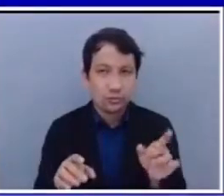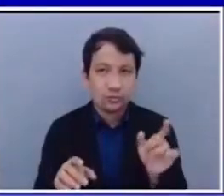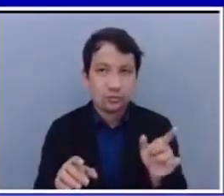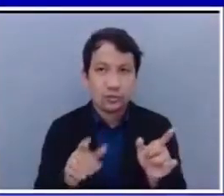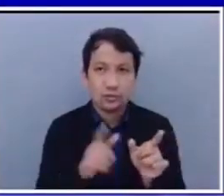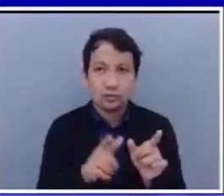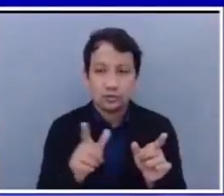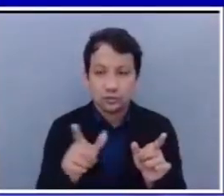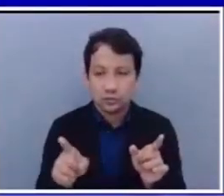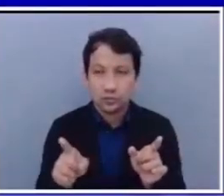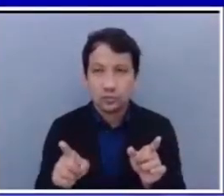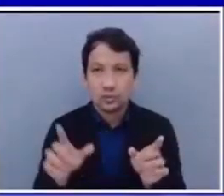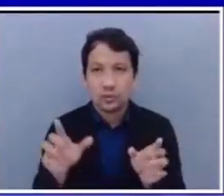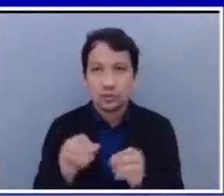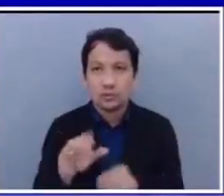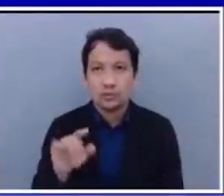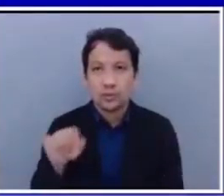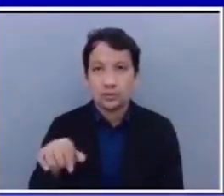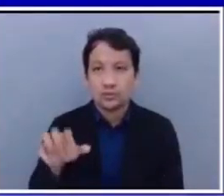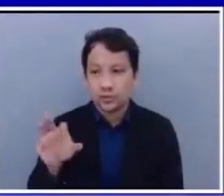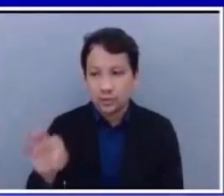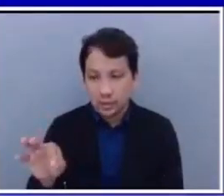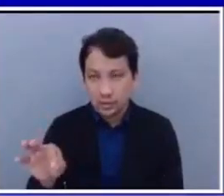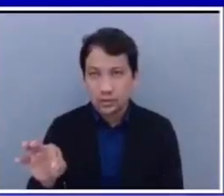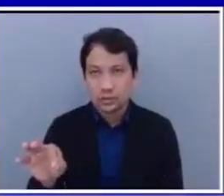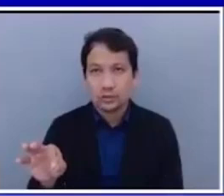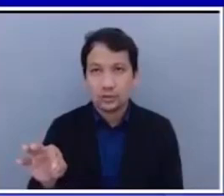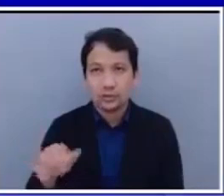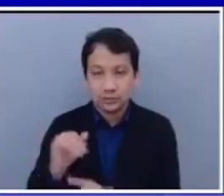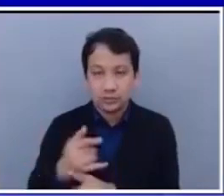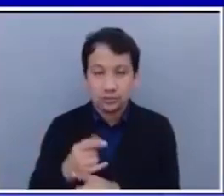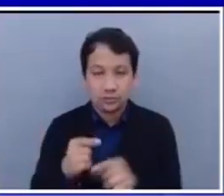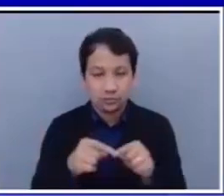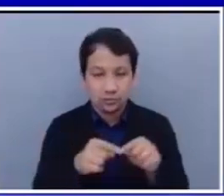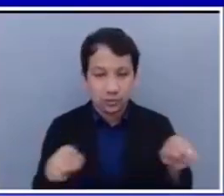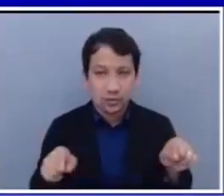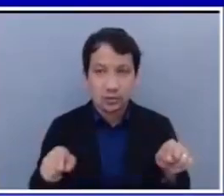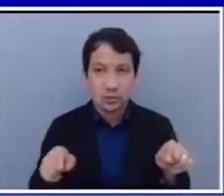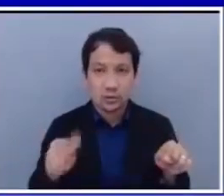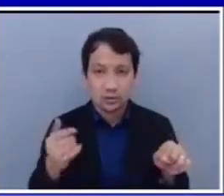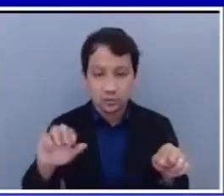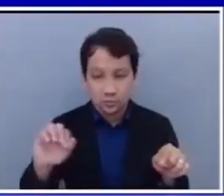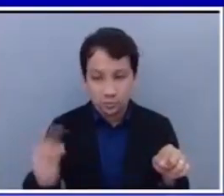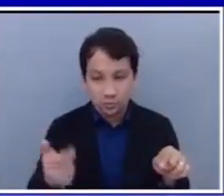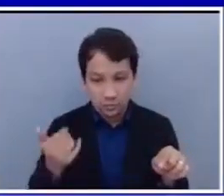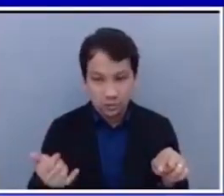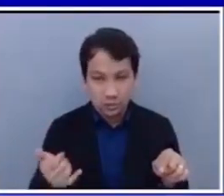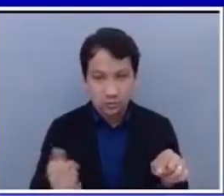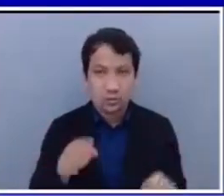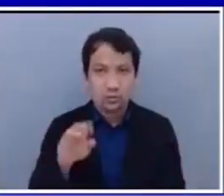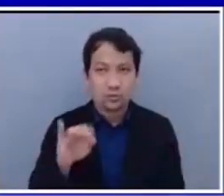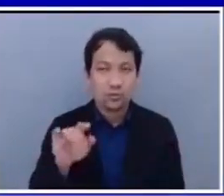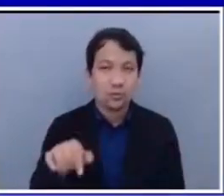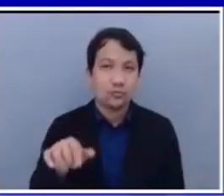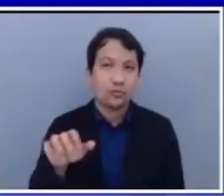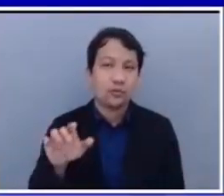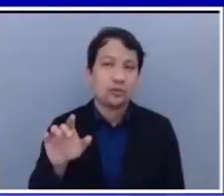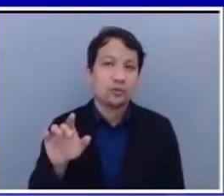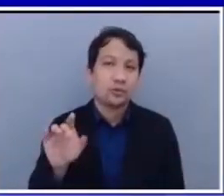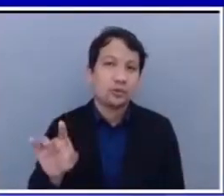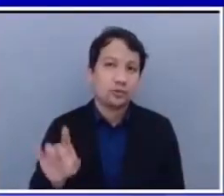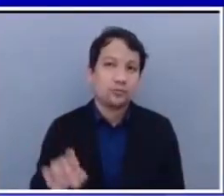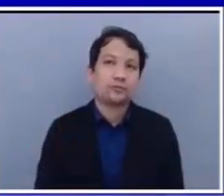2021, 15.9. And then yung January to August natin ay 14.3.